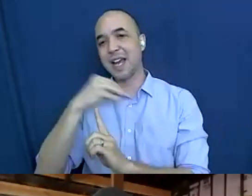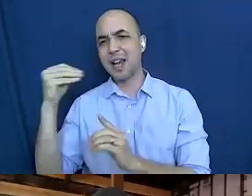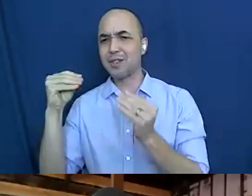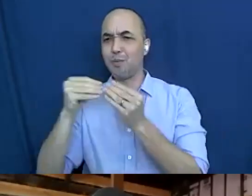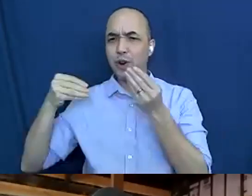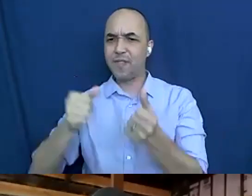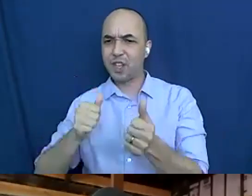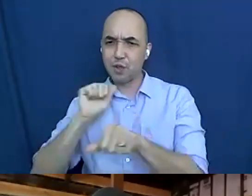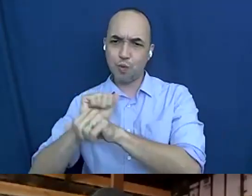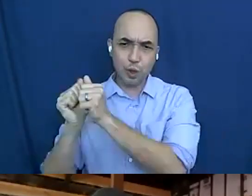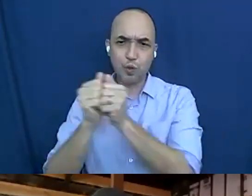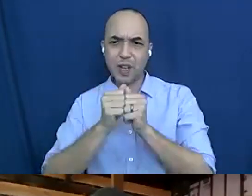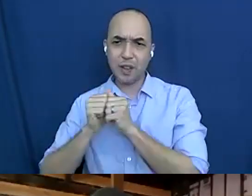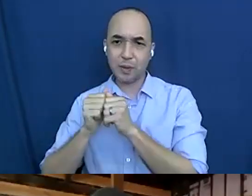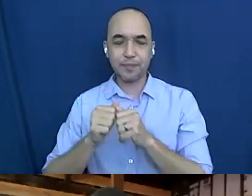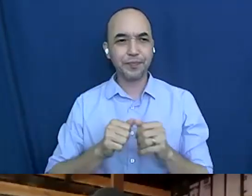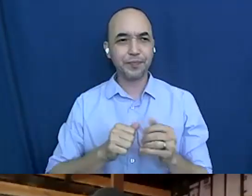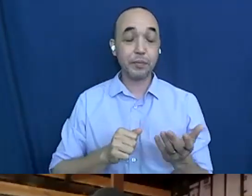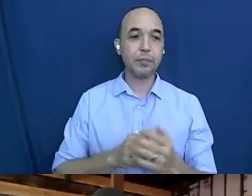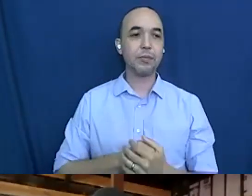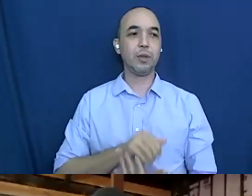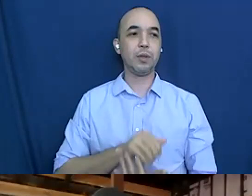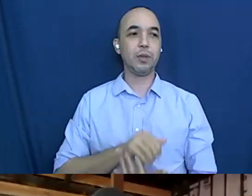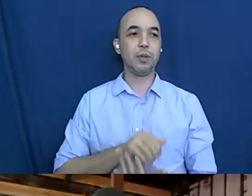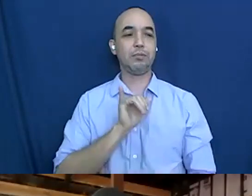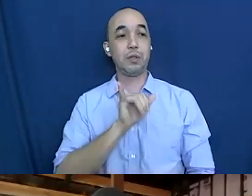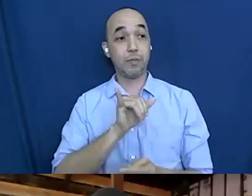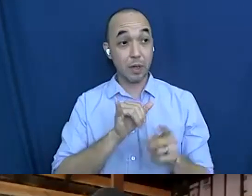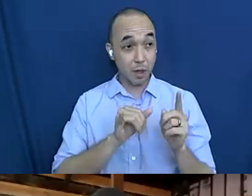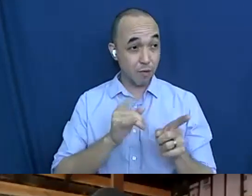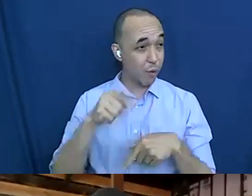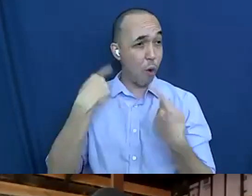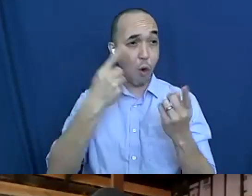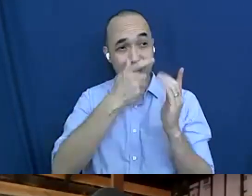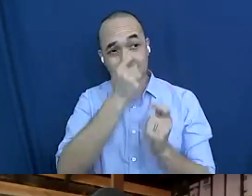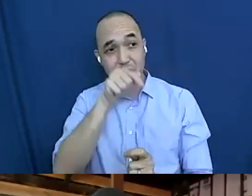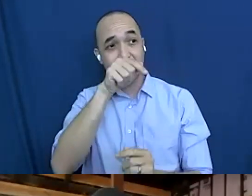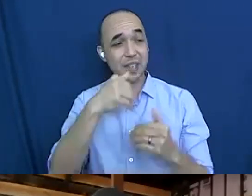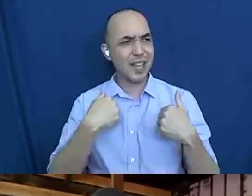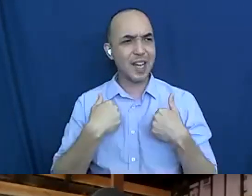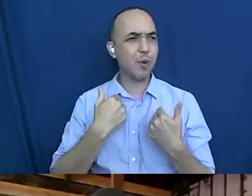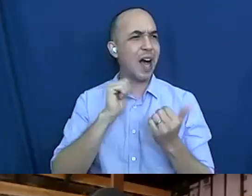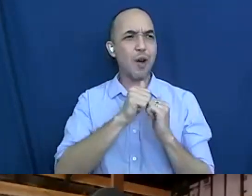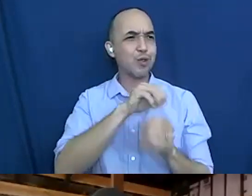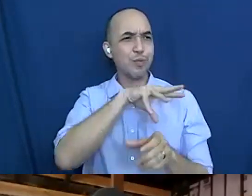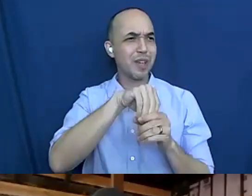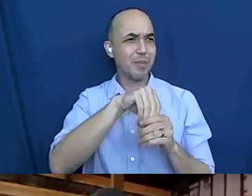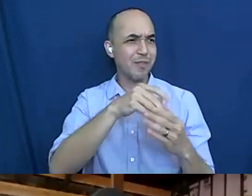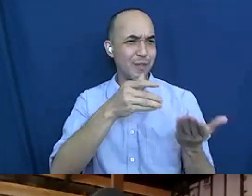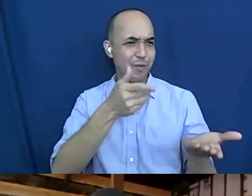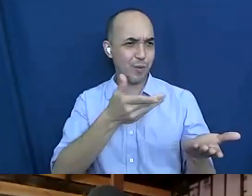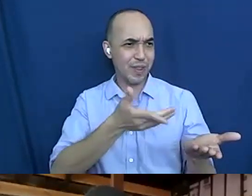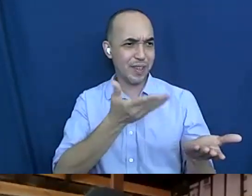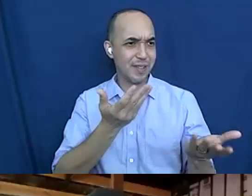you always interested in this, these animals in particular? What kind of sparked your interest in working with